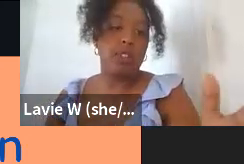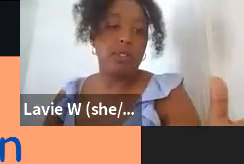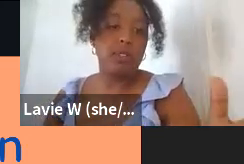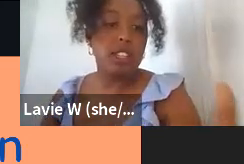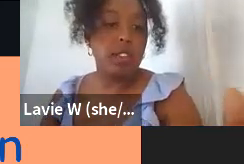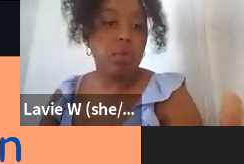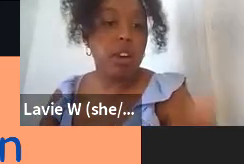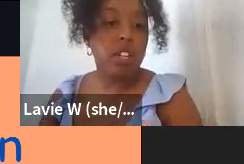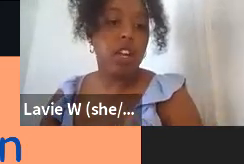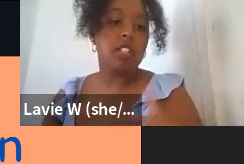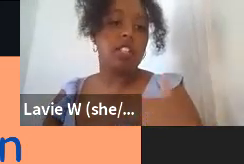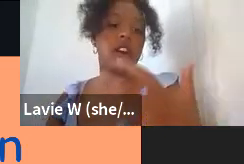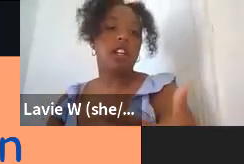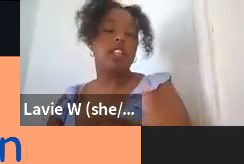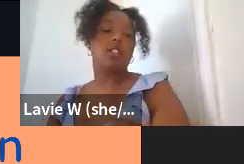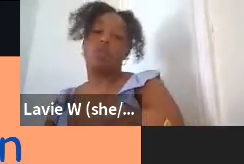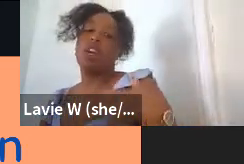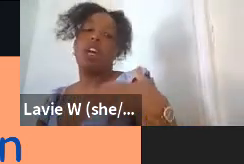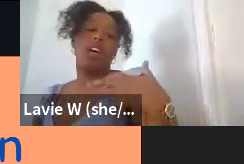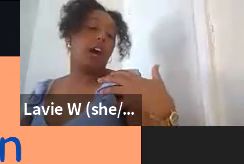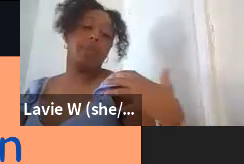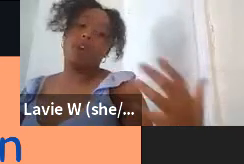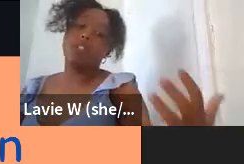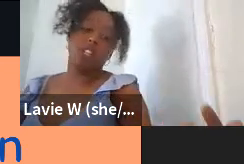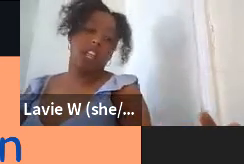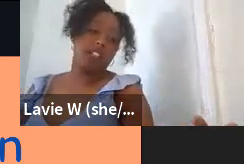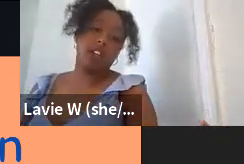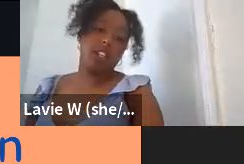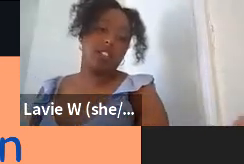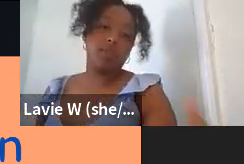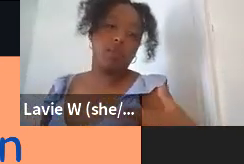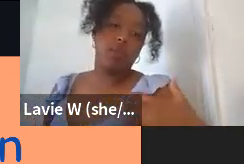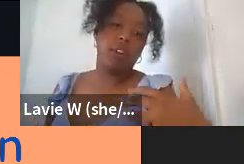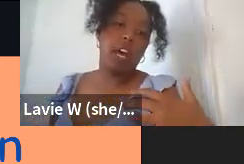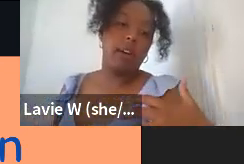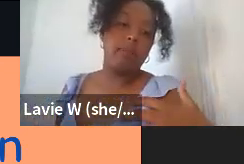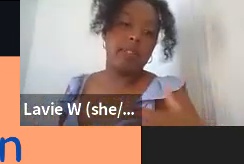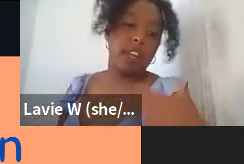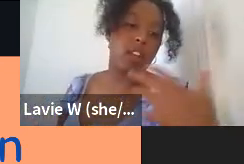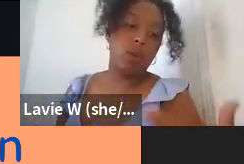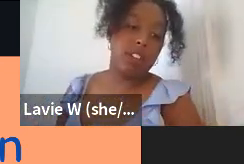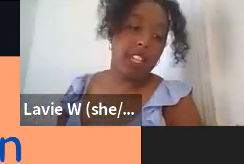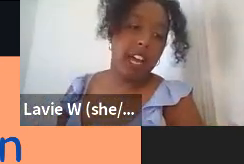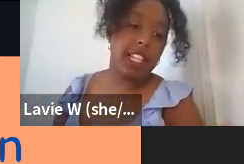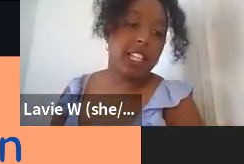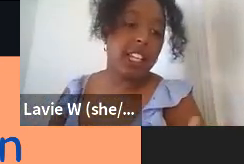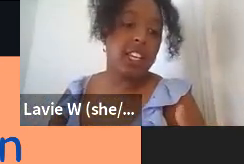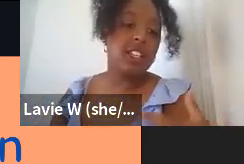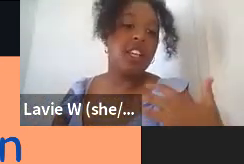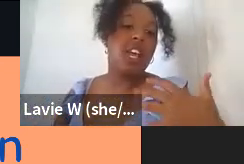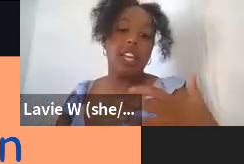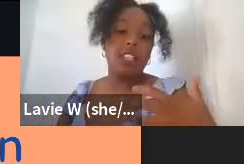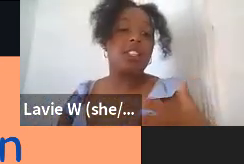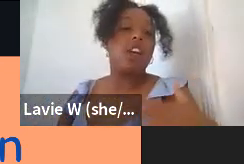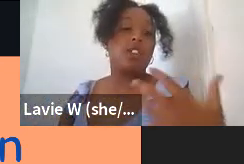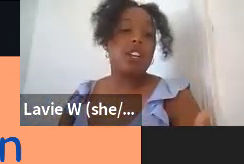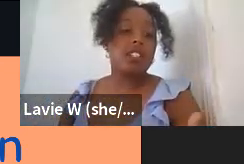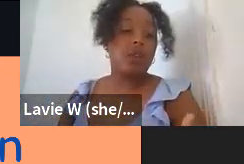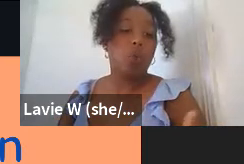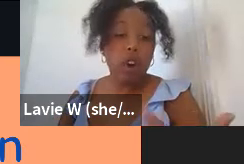happen. We see the racialized artist or the marginalized artist, depending on what their identity